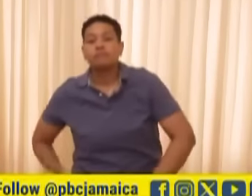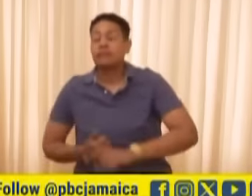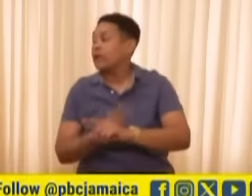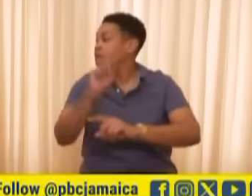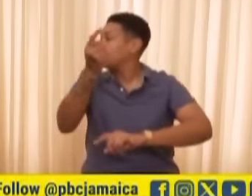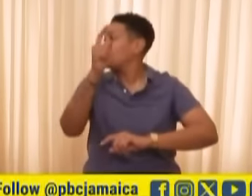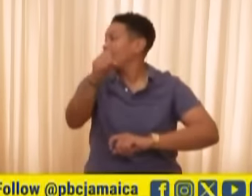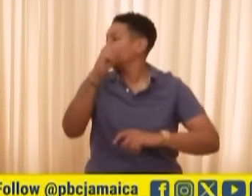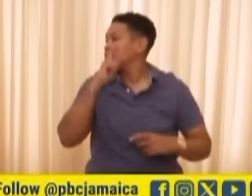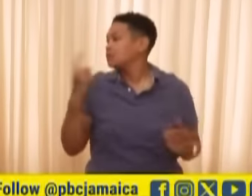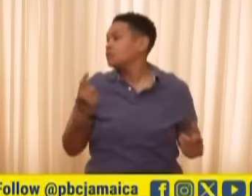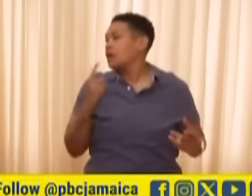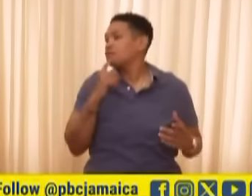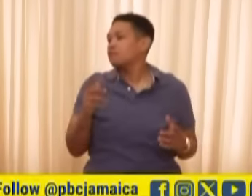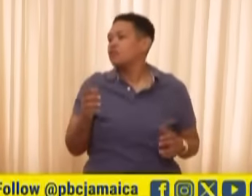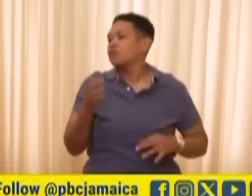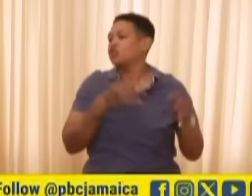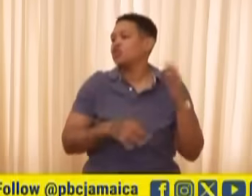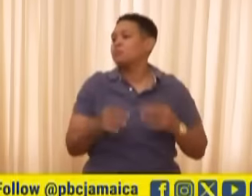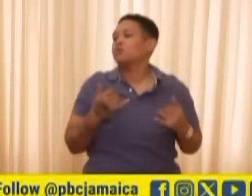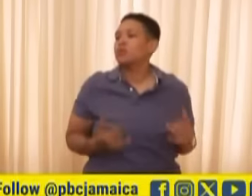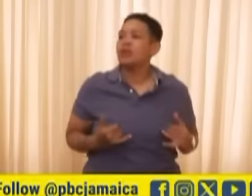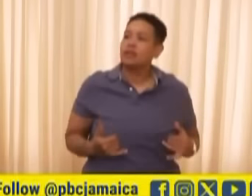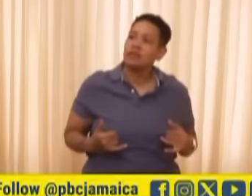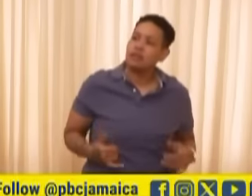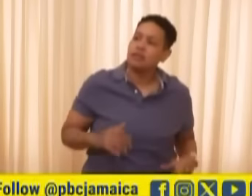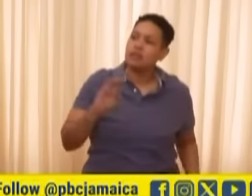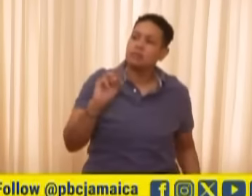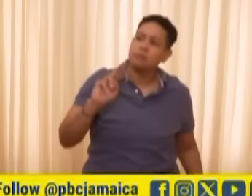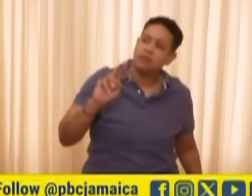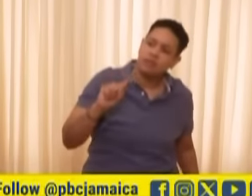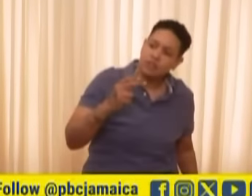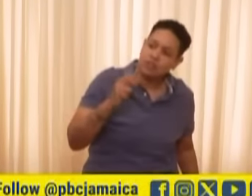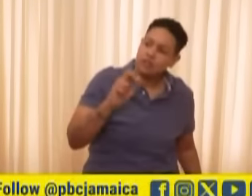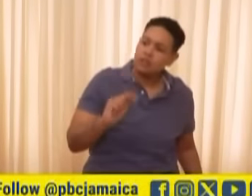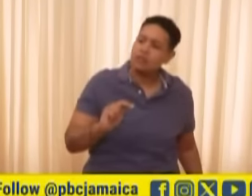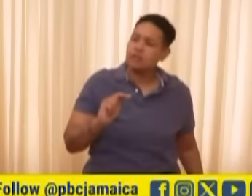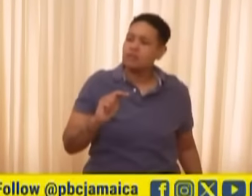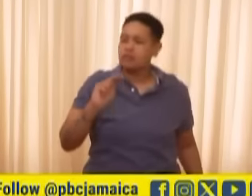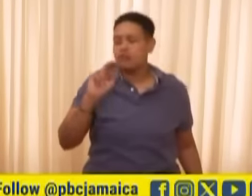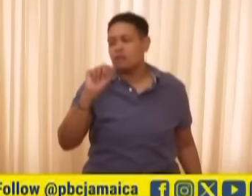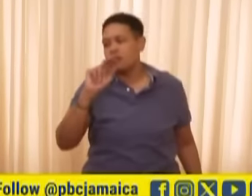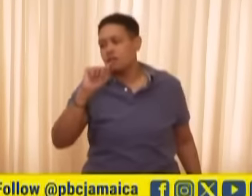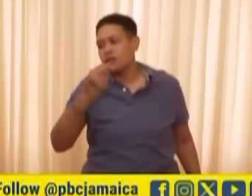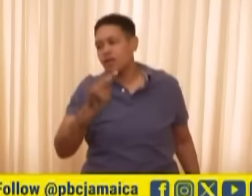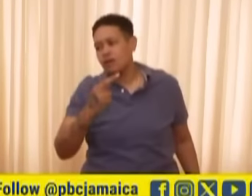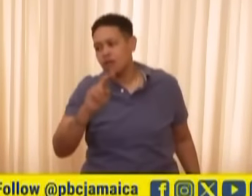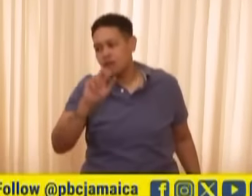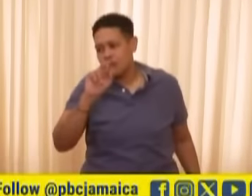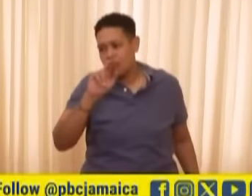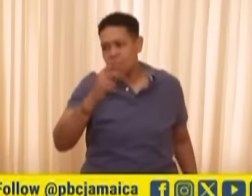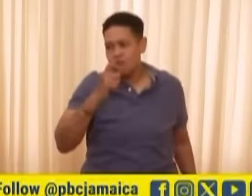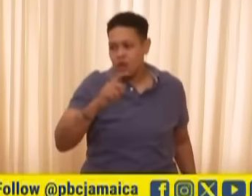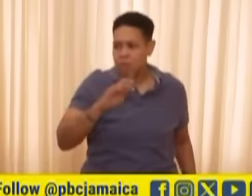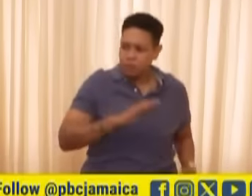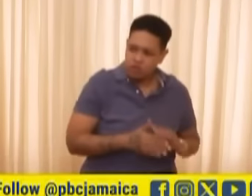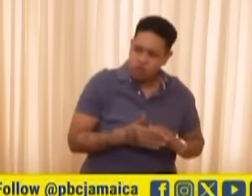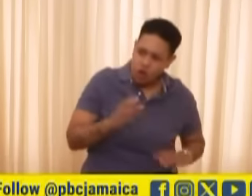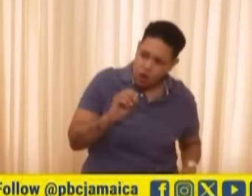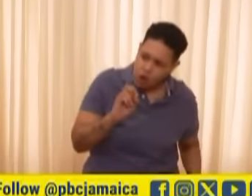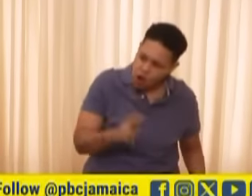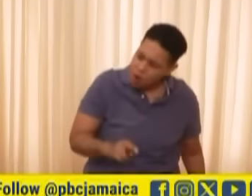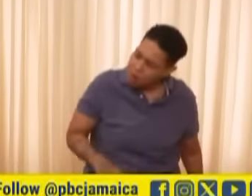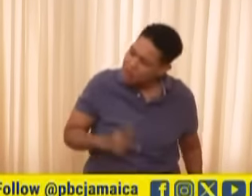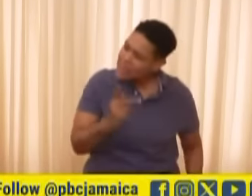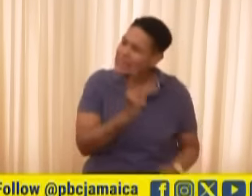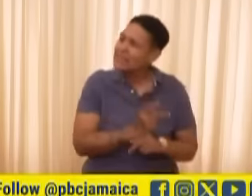for subbing today. Thanks, Cheryl. Mr. Thompson, Arthur Hall from the Jamaica upstairs. Yes. Quick check. You